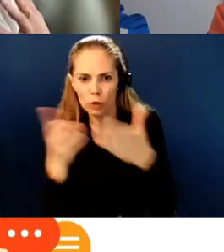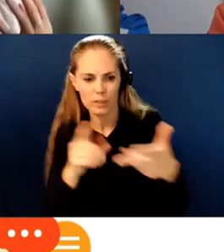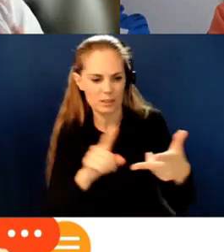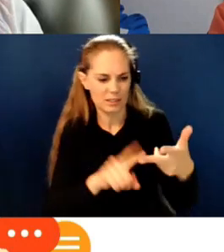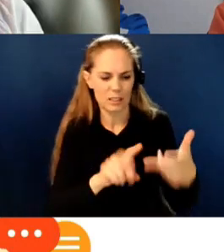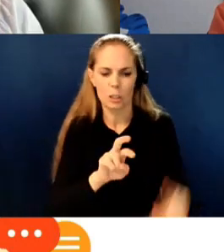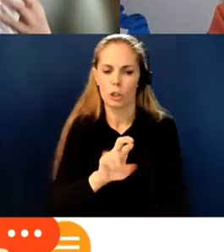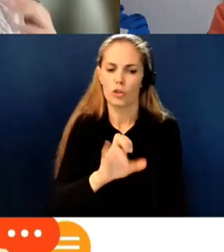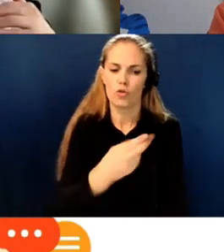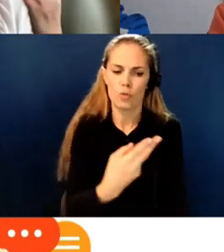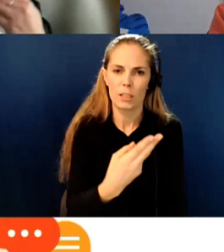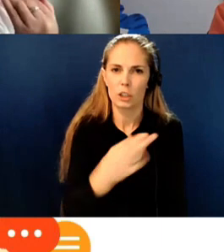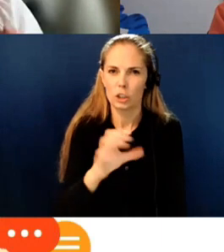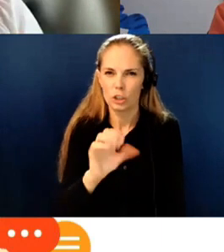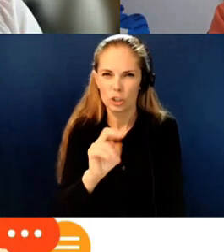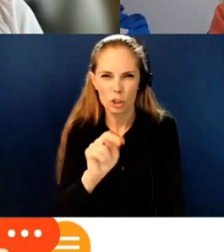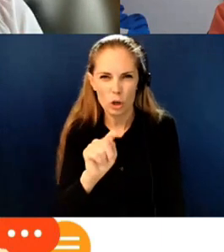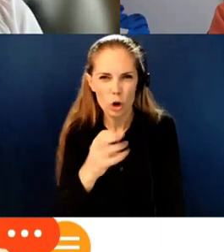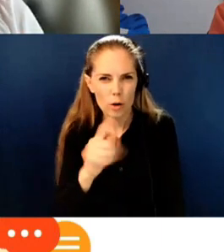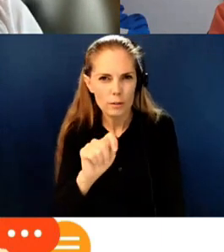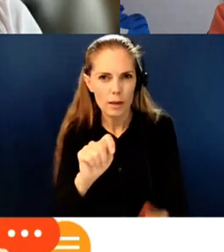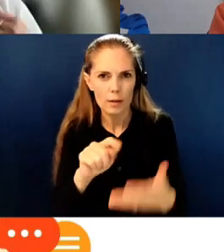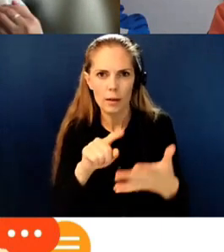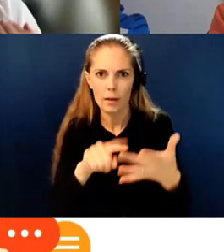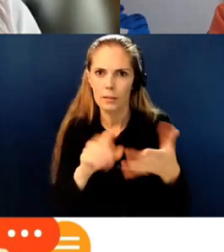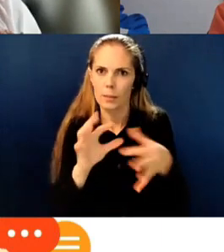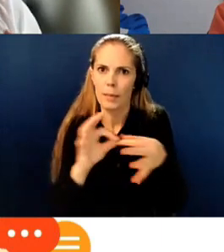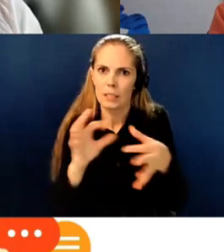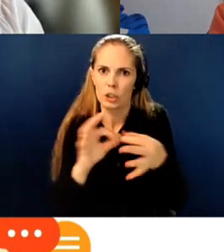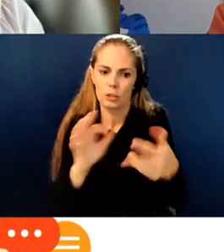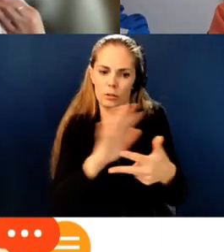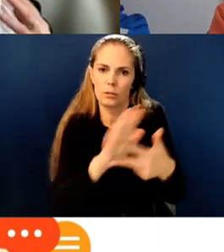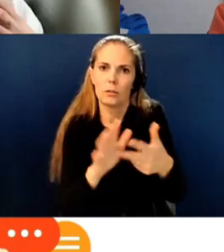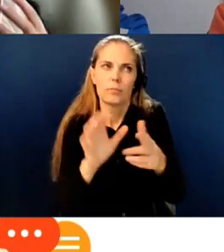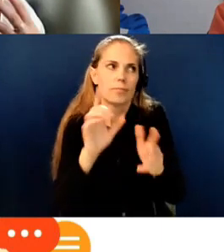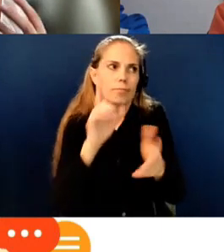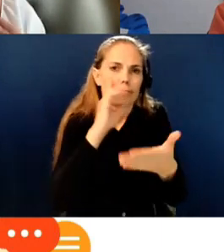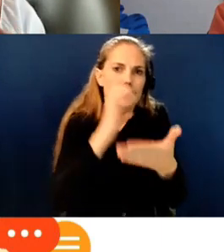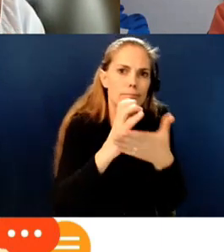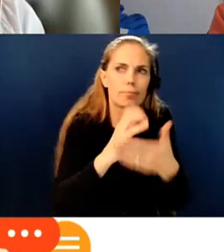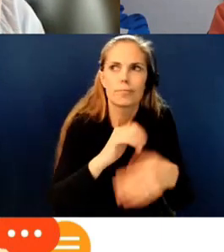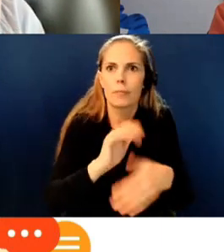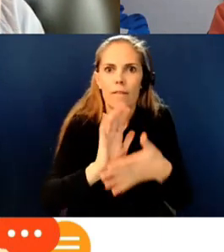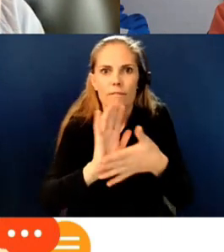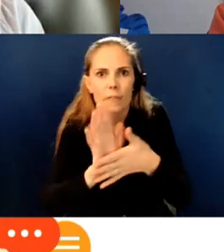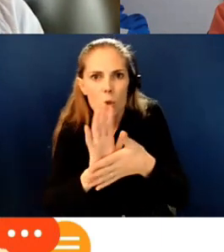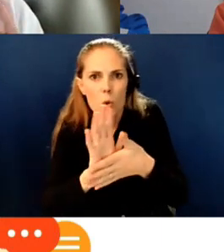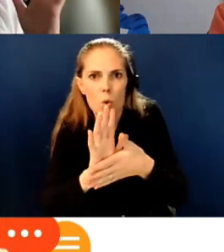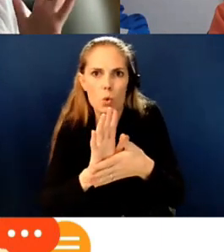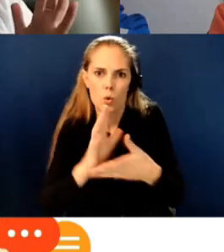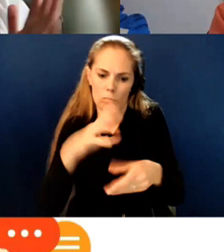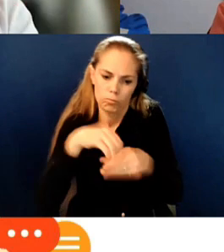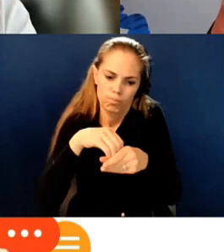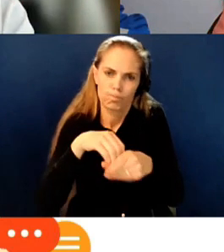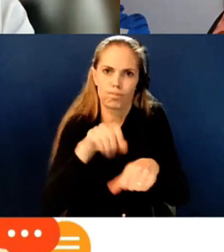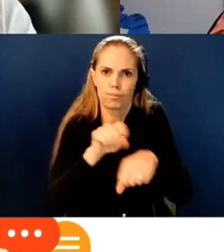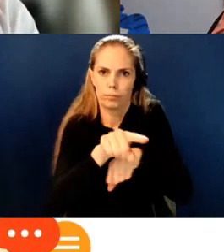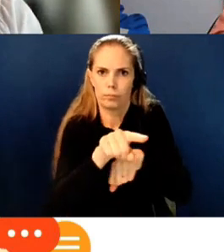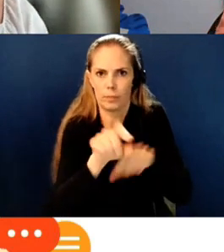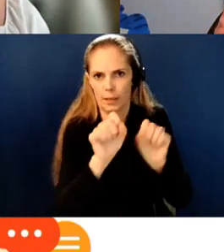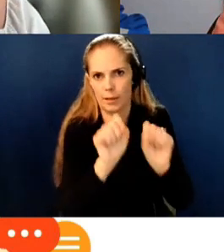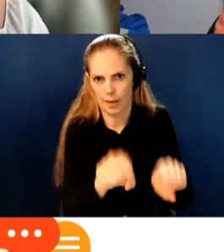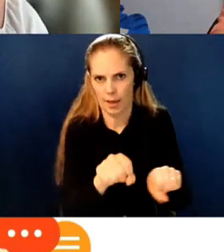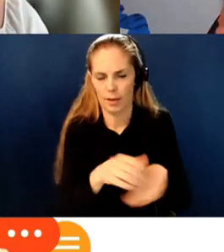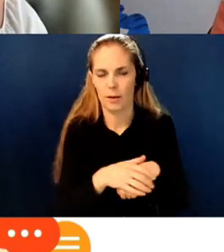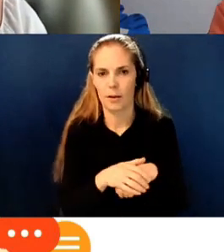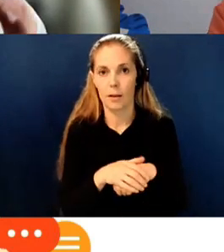and pictures through the texting tool. They're a bit more advanced and they still require other tools to do that. So we are not looking at